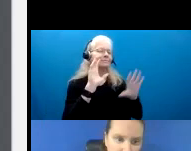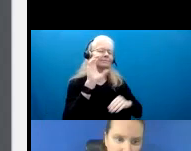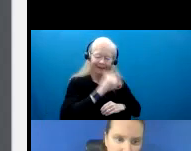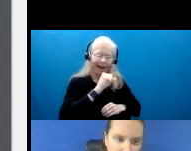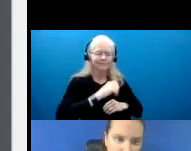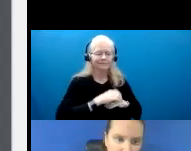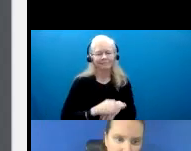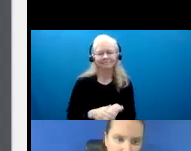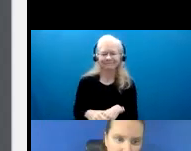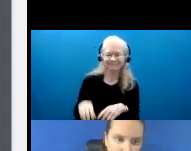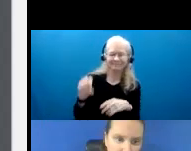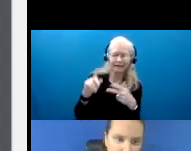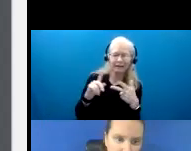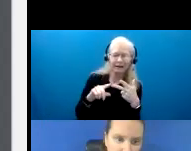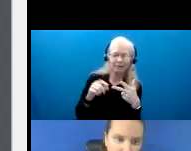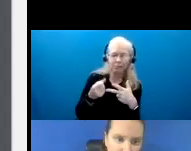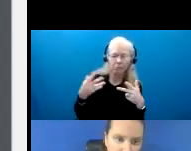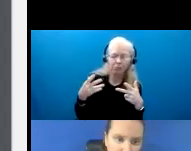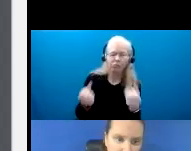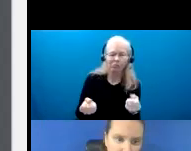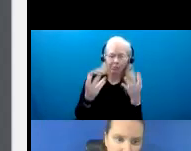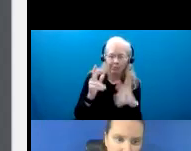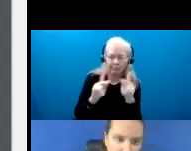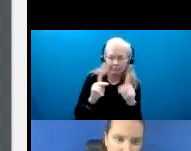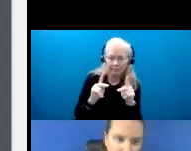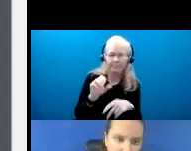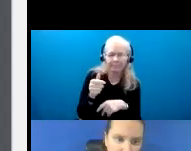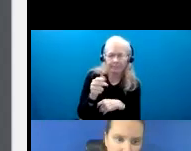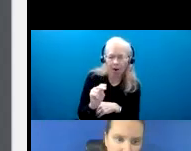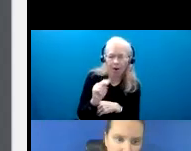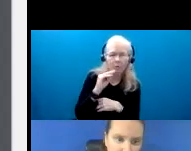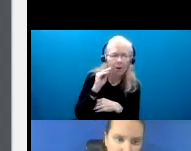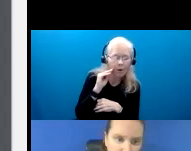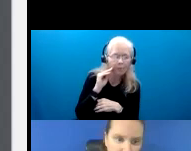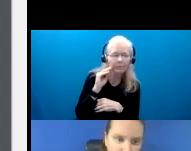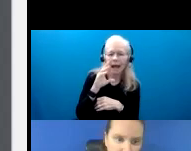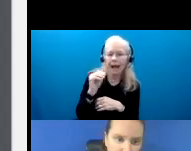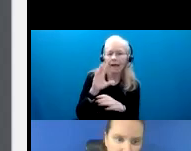Expand existing homeownership weatherization, rehab, and energy assistance grants.